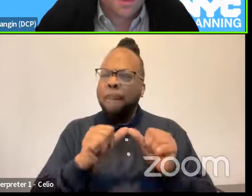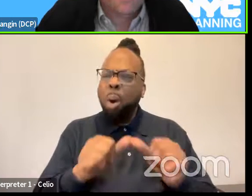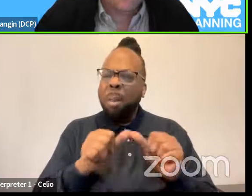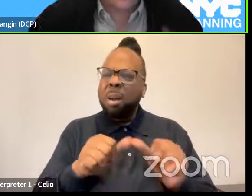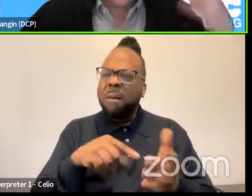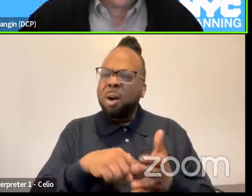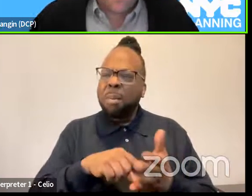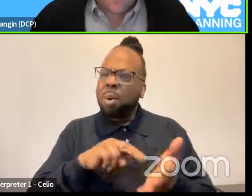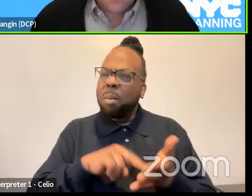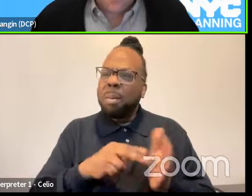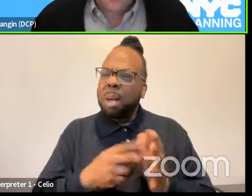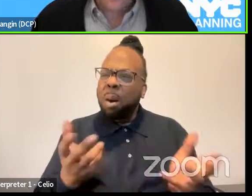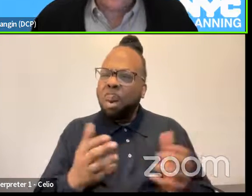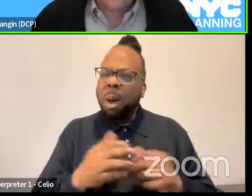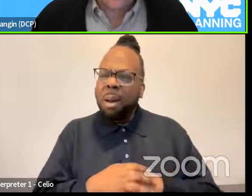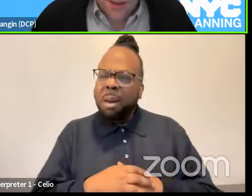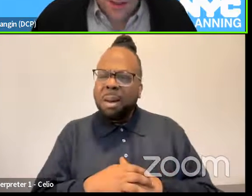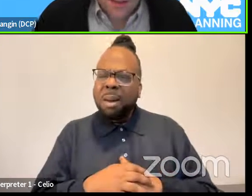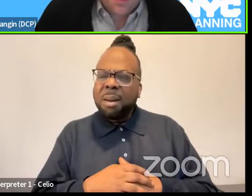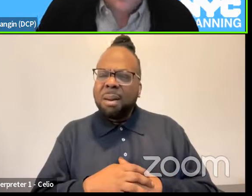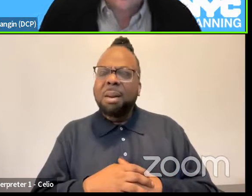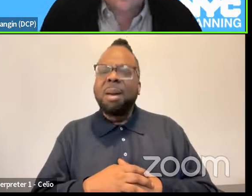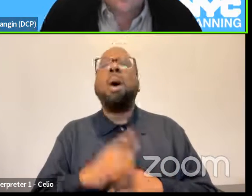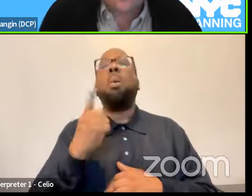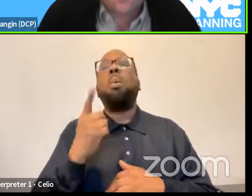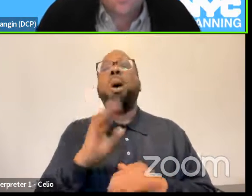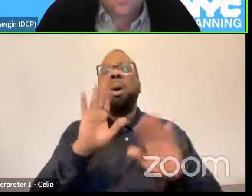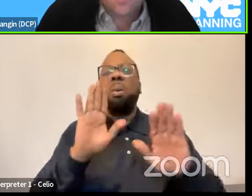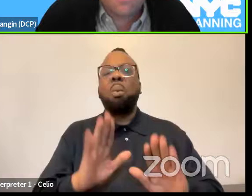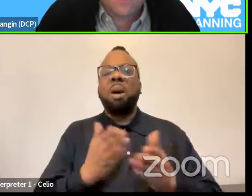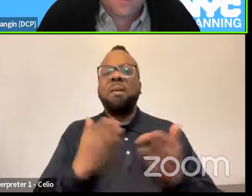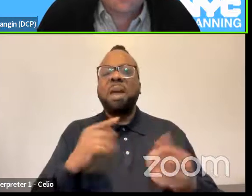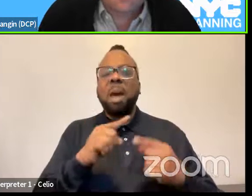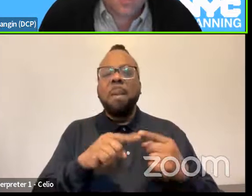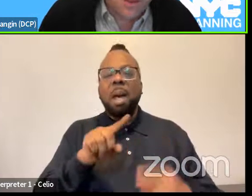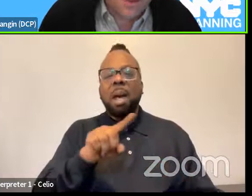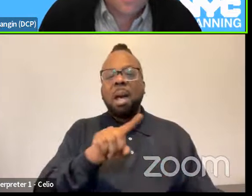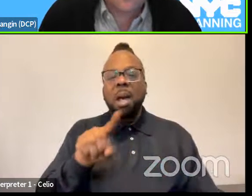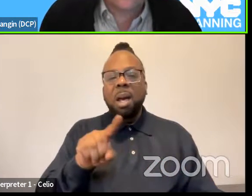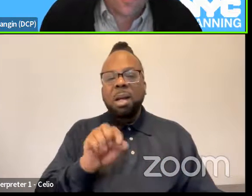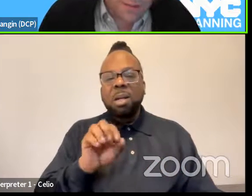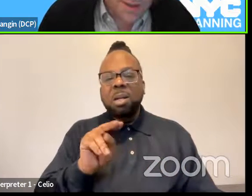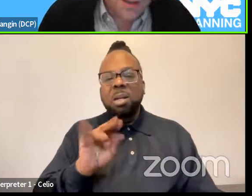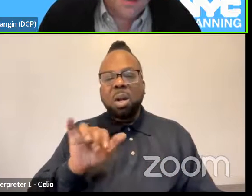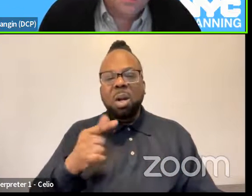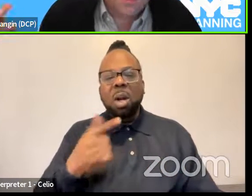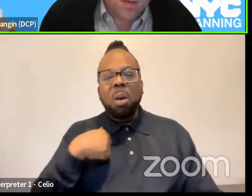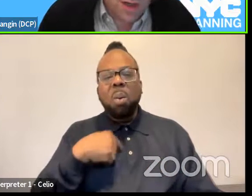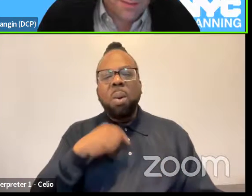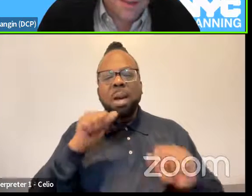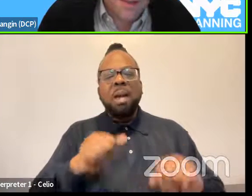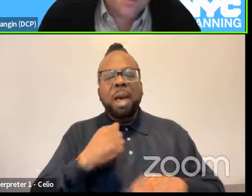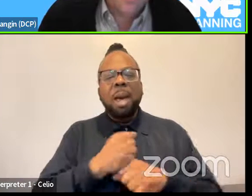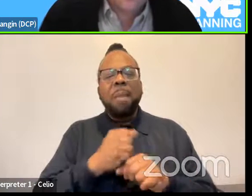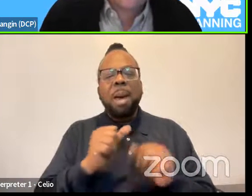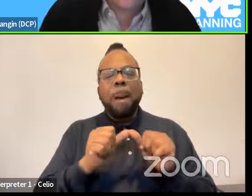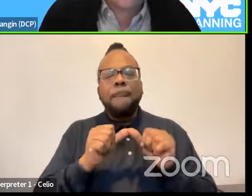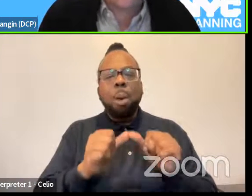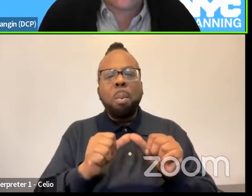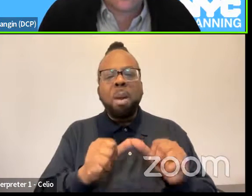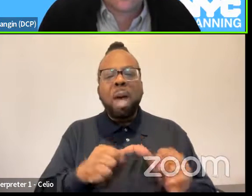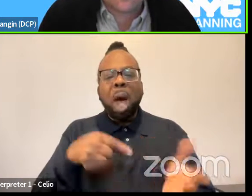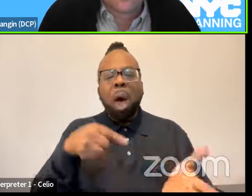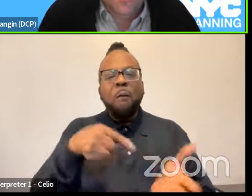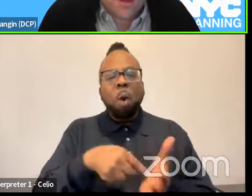Sure. One of the great things about zoning is that we can make permanent affordability requirements